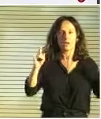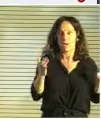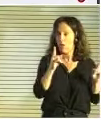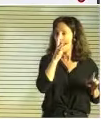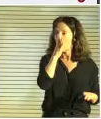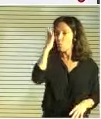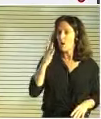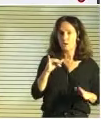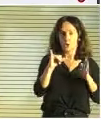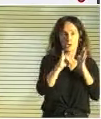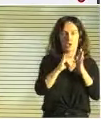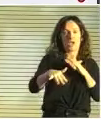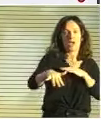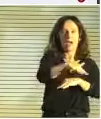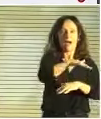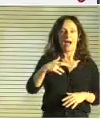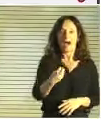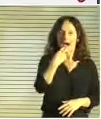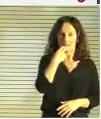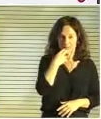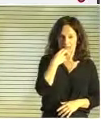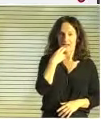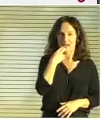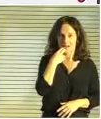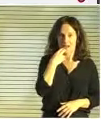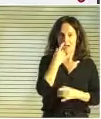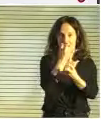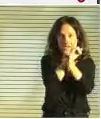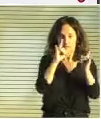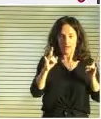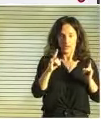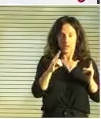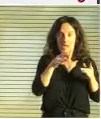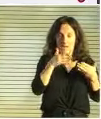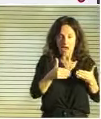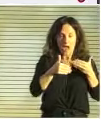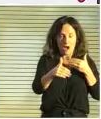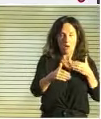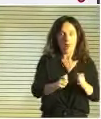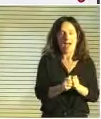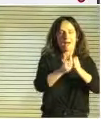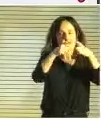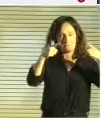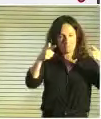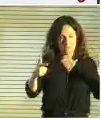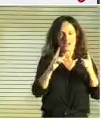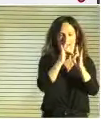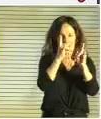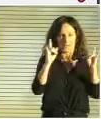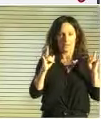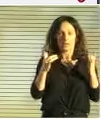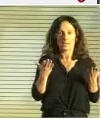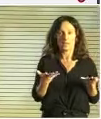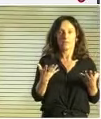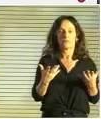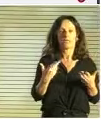will enlarge this. We have just made some discussions with the government and the local partner. We will